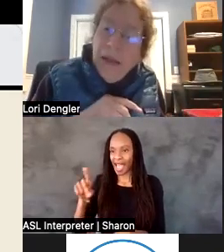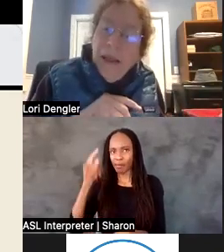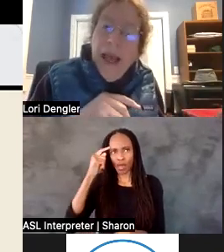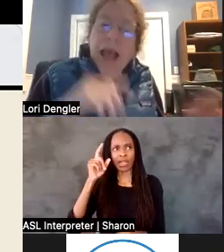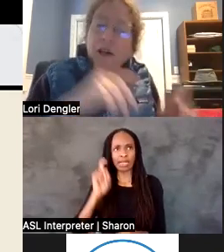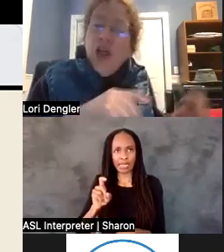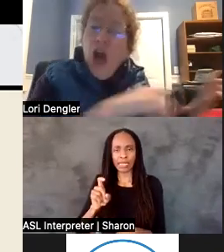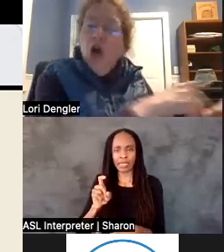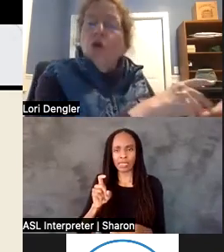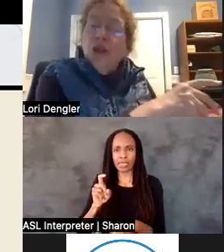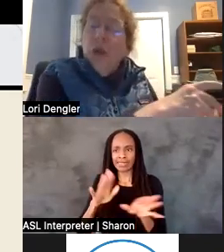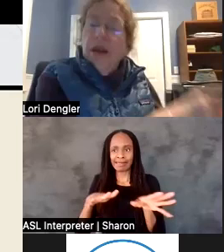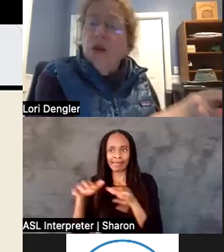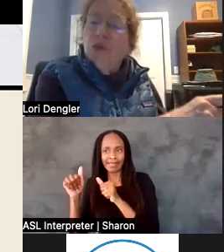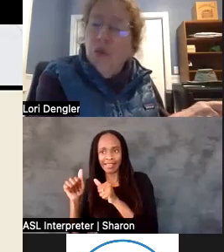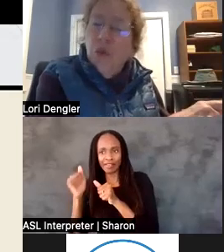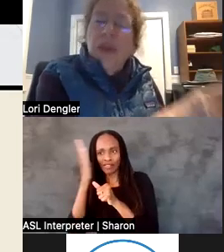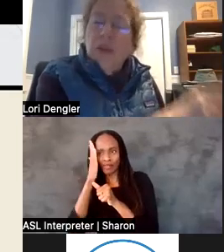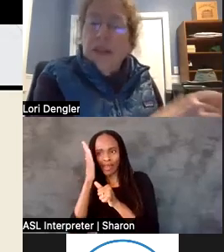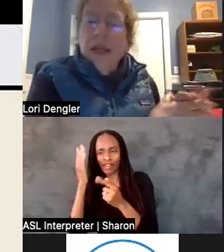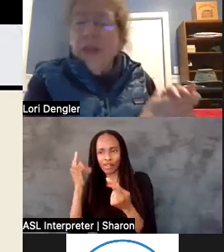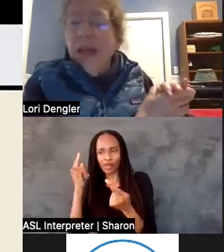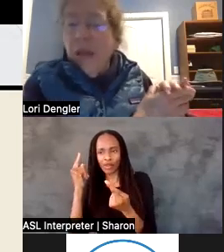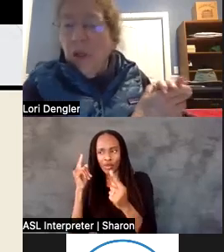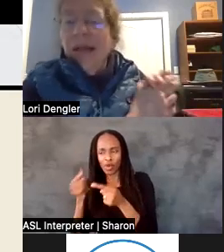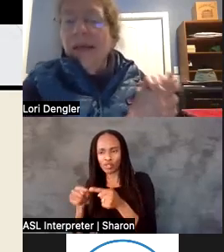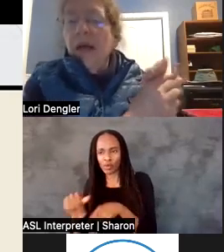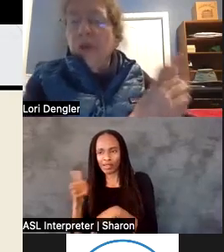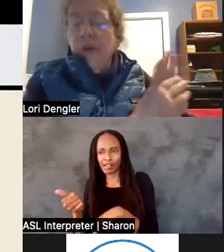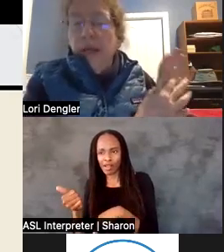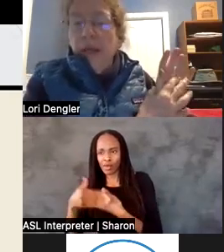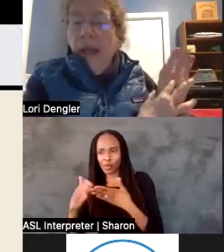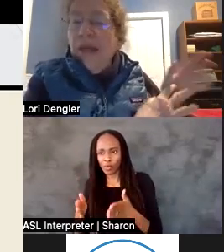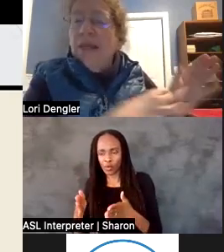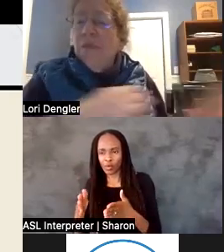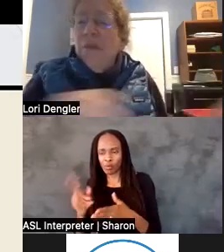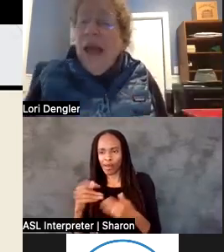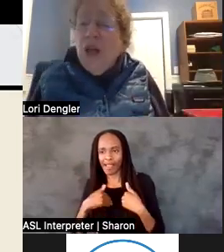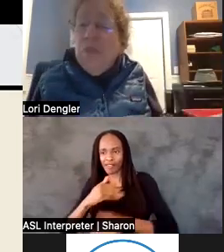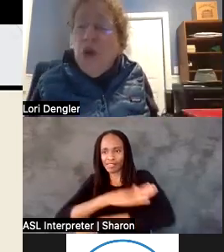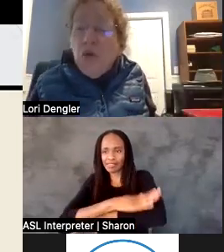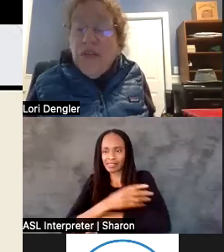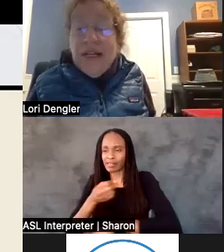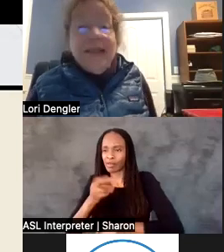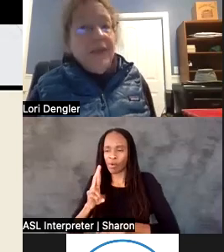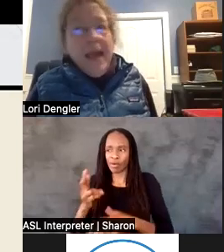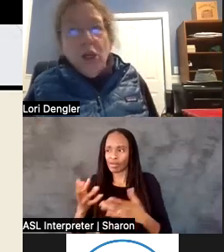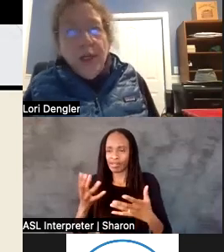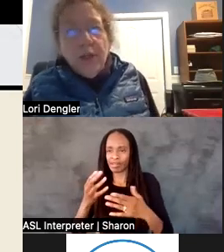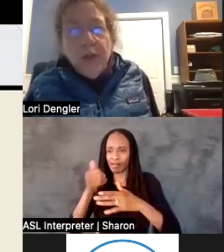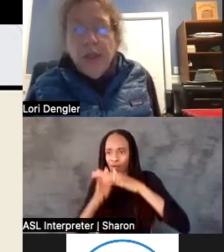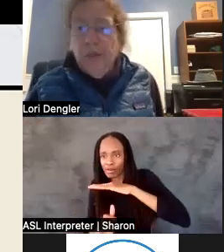bed and go to another room where there was a desk or table and get under it. And they said, but I couldn't move. And I said,